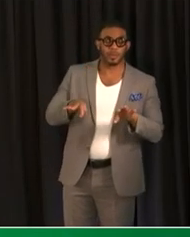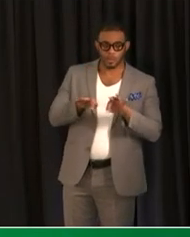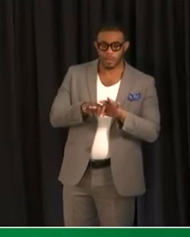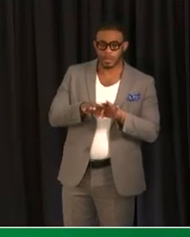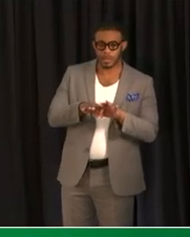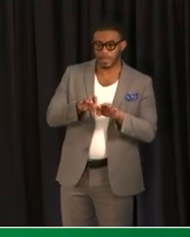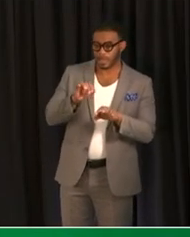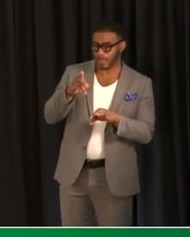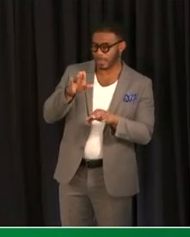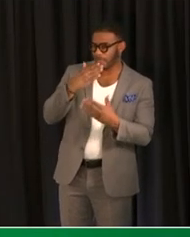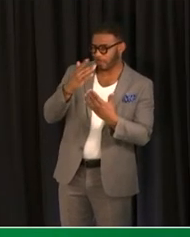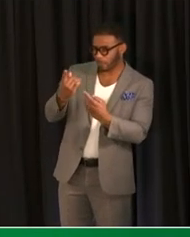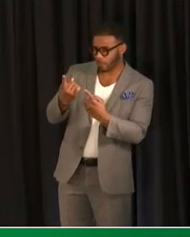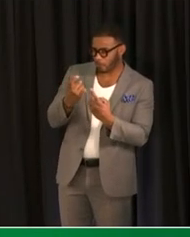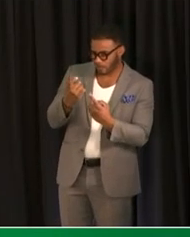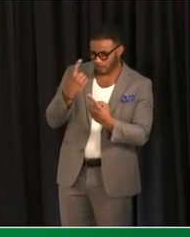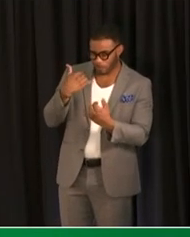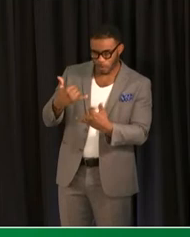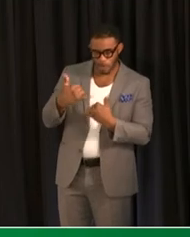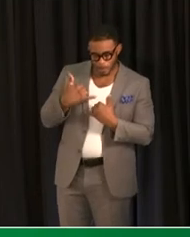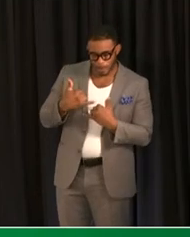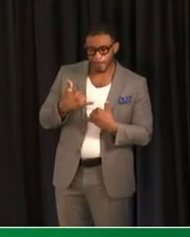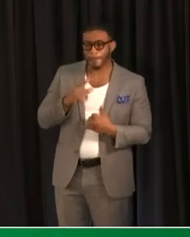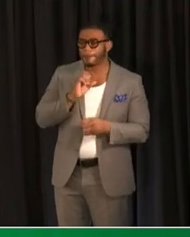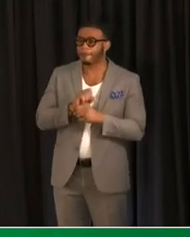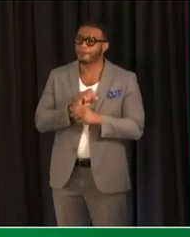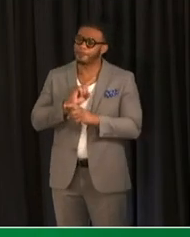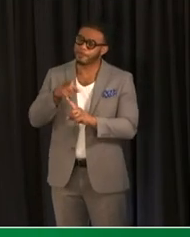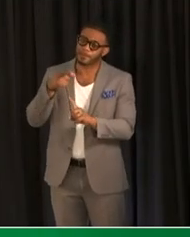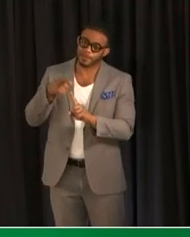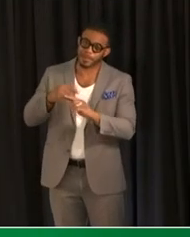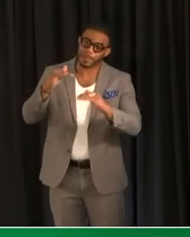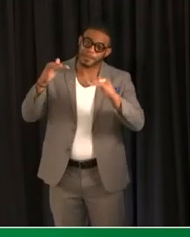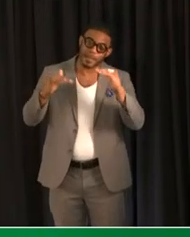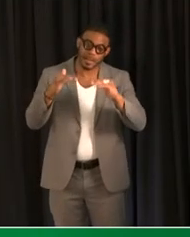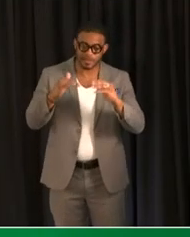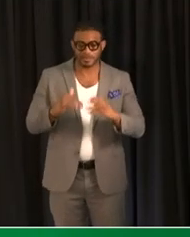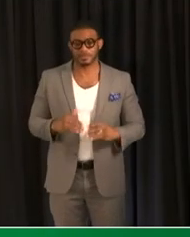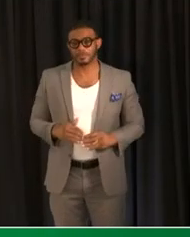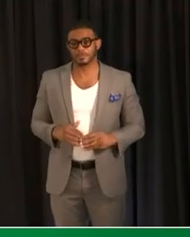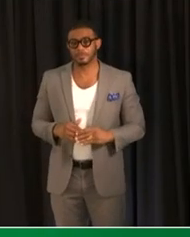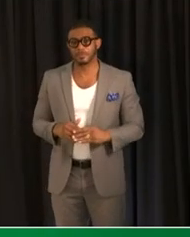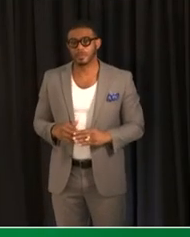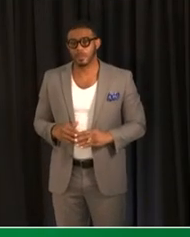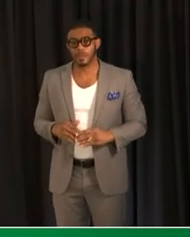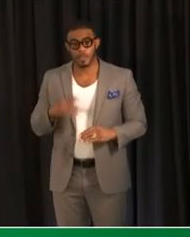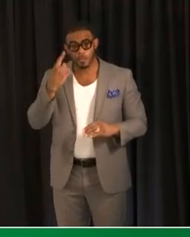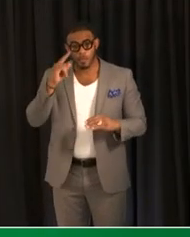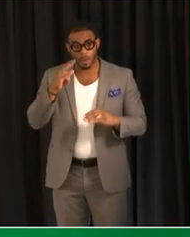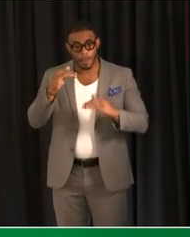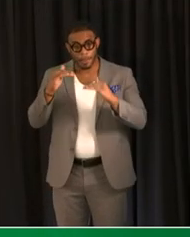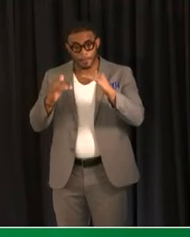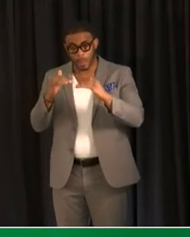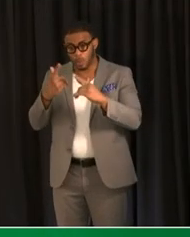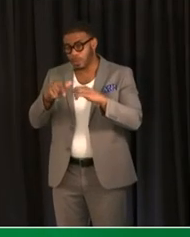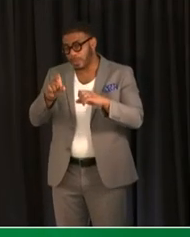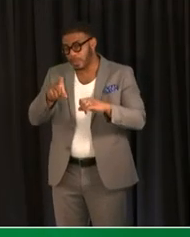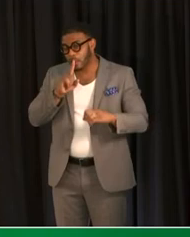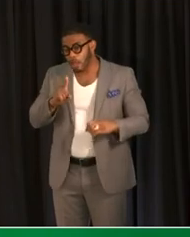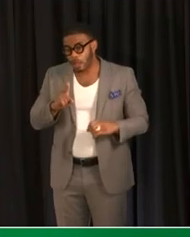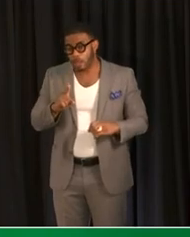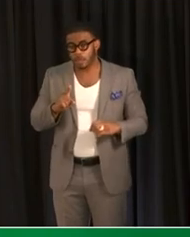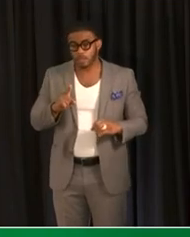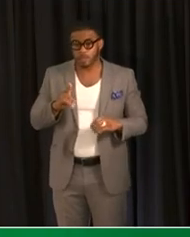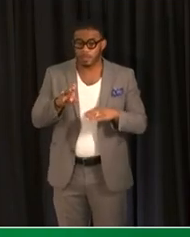incredibly important. And Kathy, thank you for your question and for calling in. It is really around balance in terms of balancing what